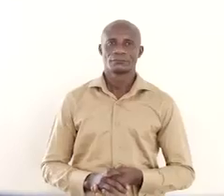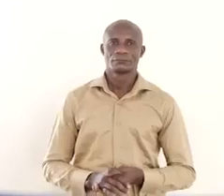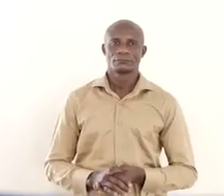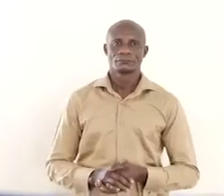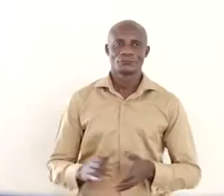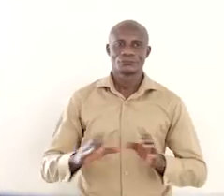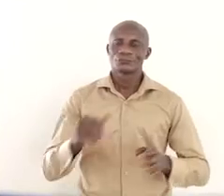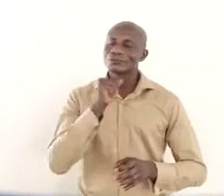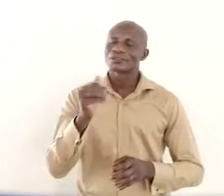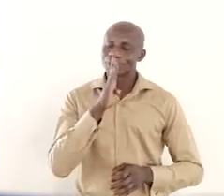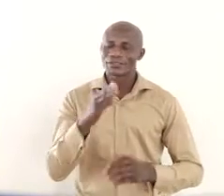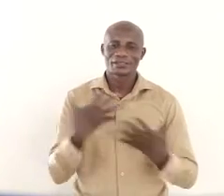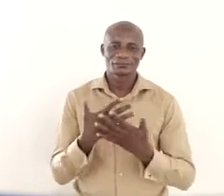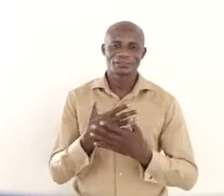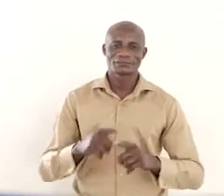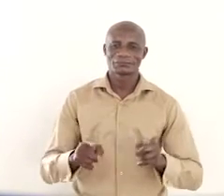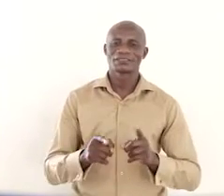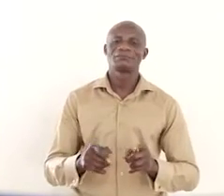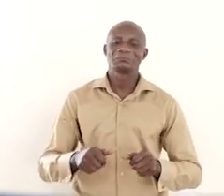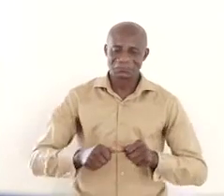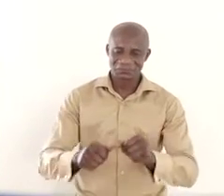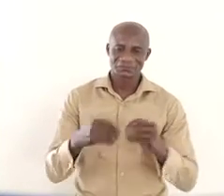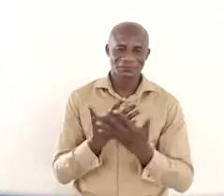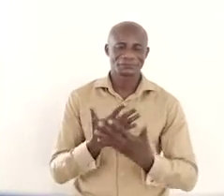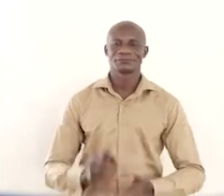Say, do not be afraid, but the person is still afraid. So,